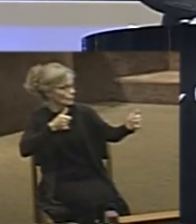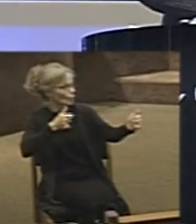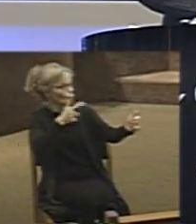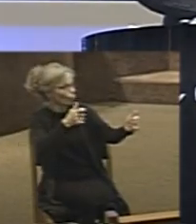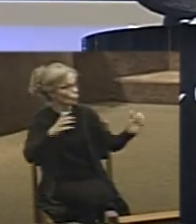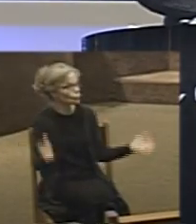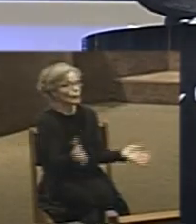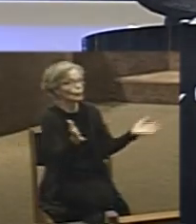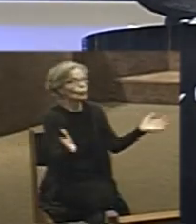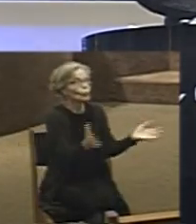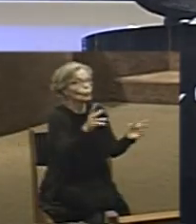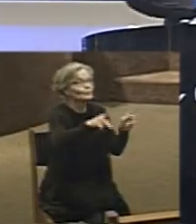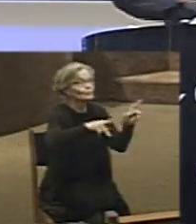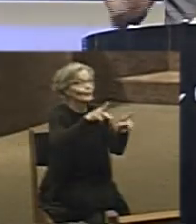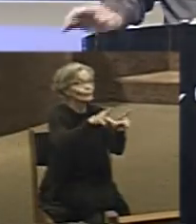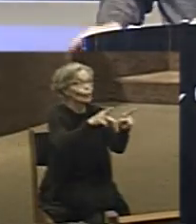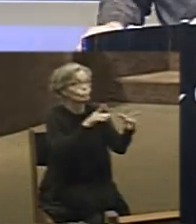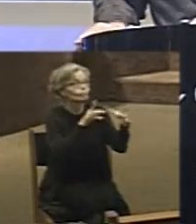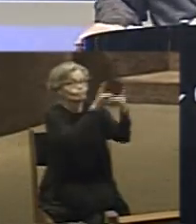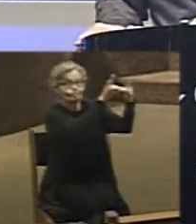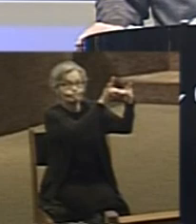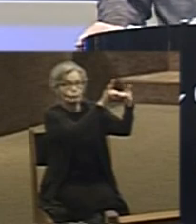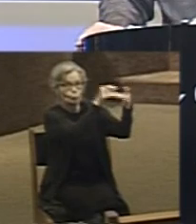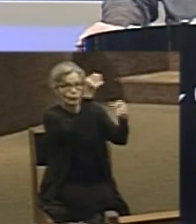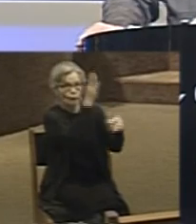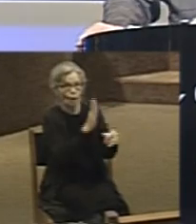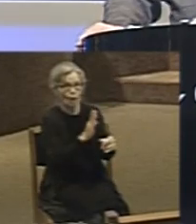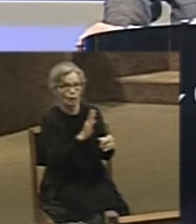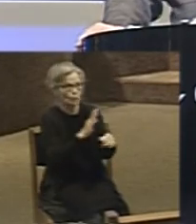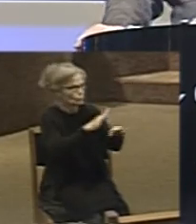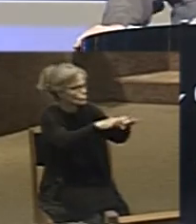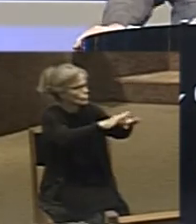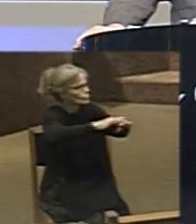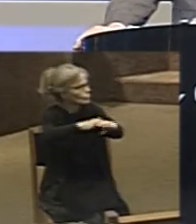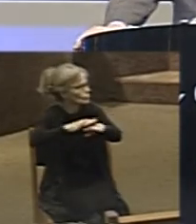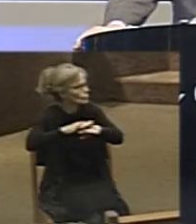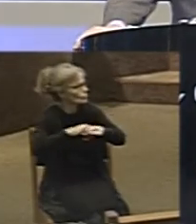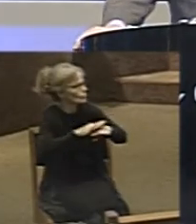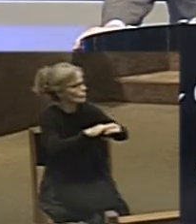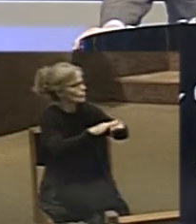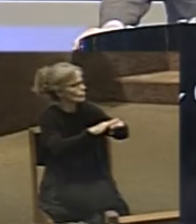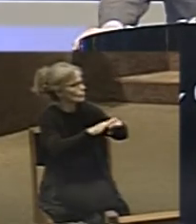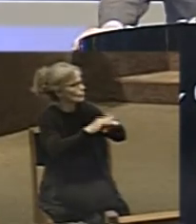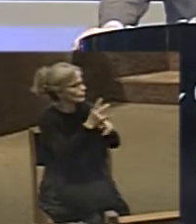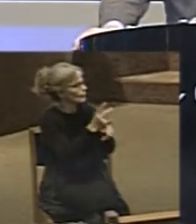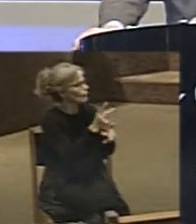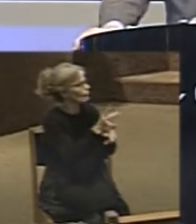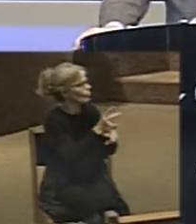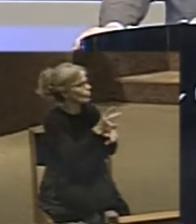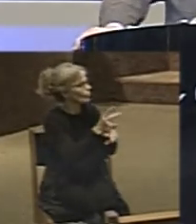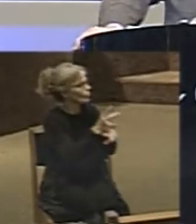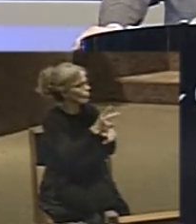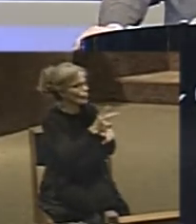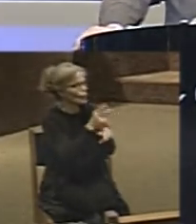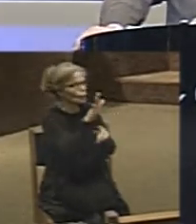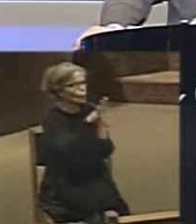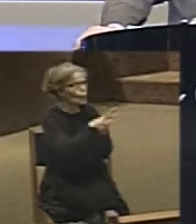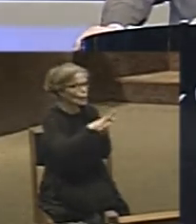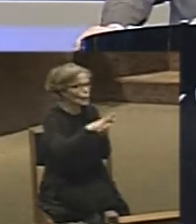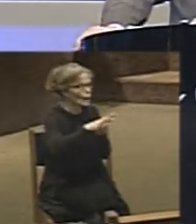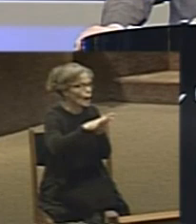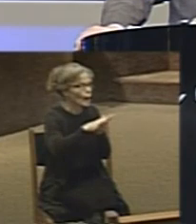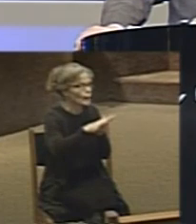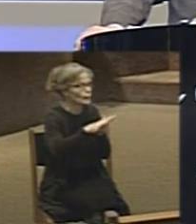to the Lord. You need to be careful that your kindness doesn't get